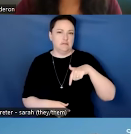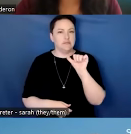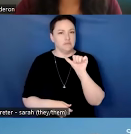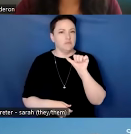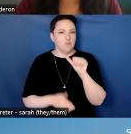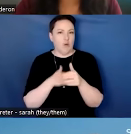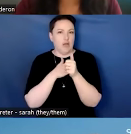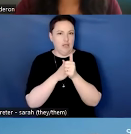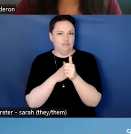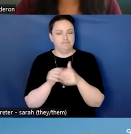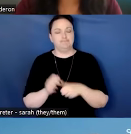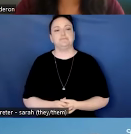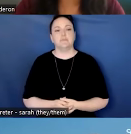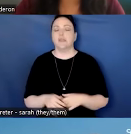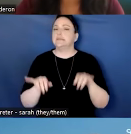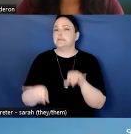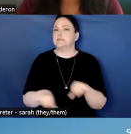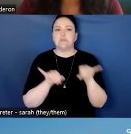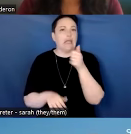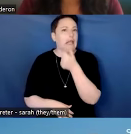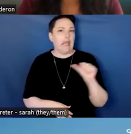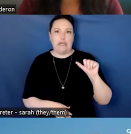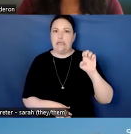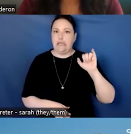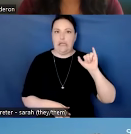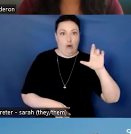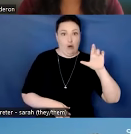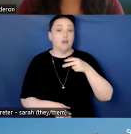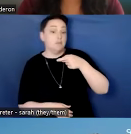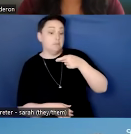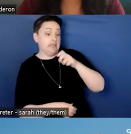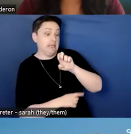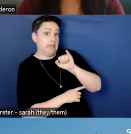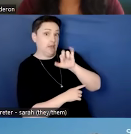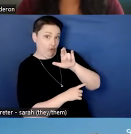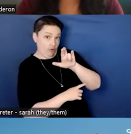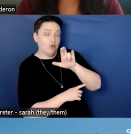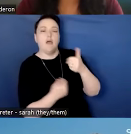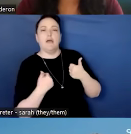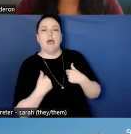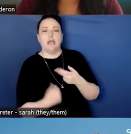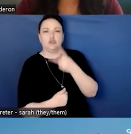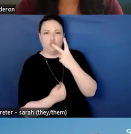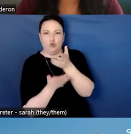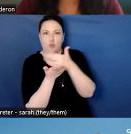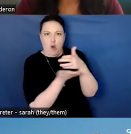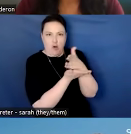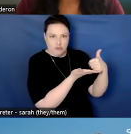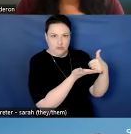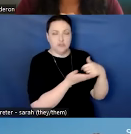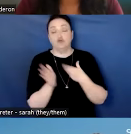like any EIR, our PEIR will be broken up into two parts. There's a draft PEIR and a final